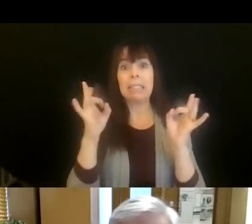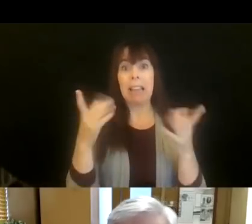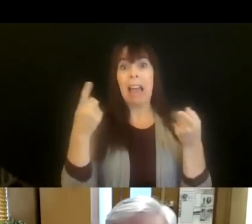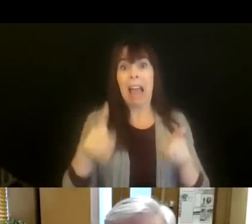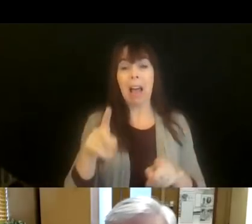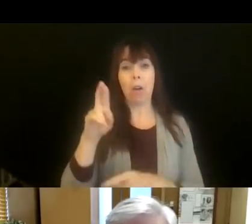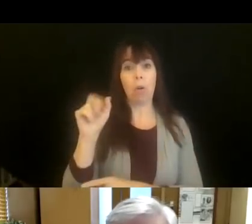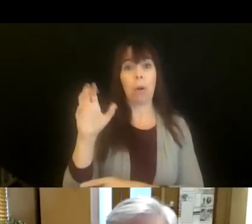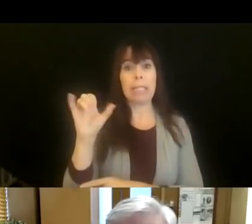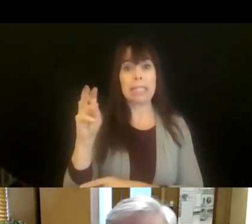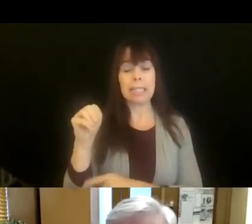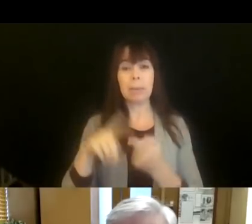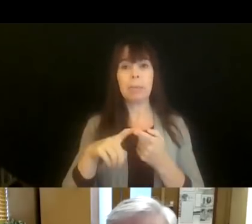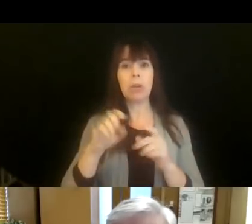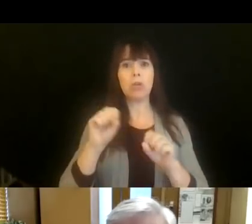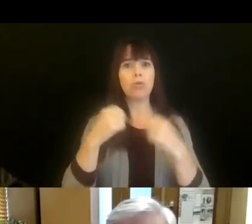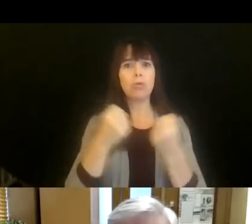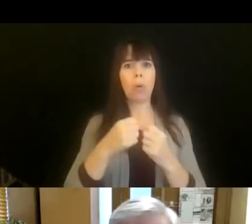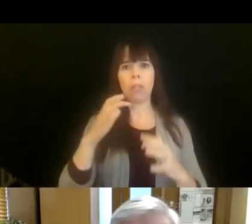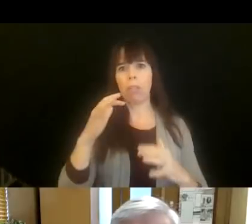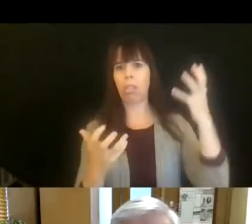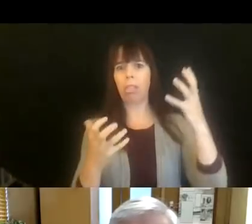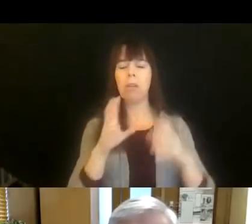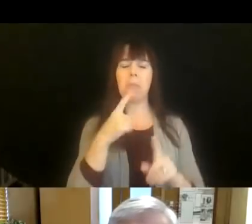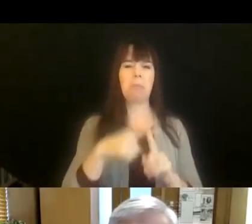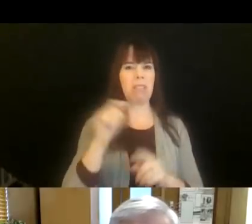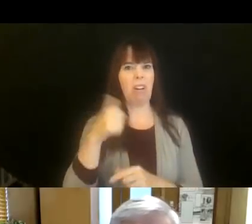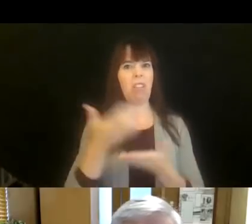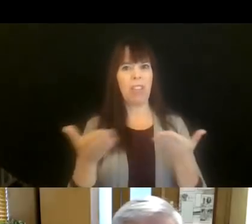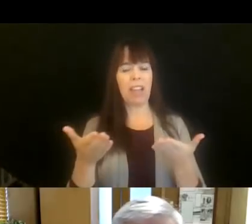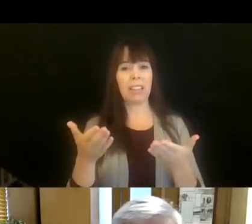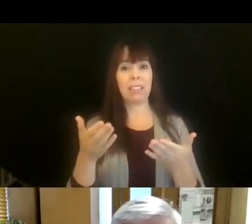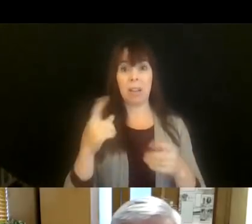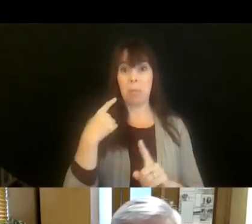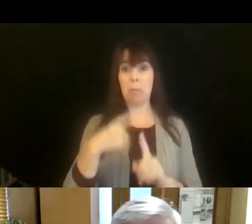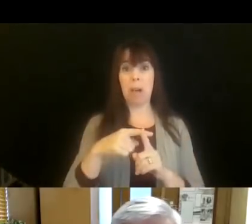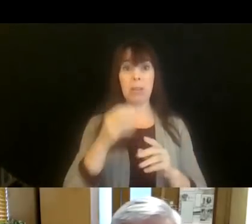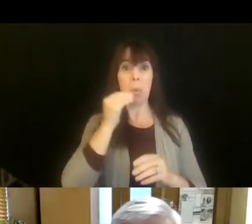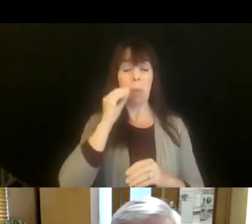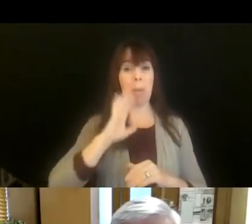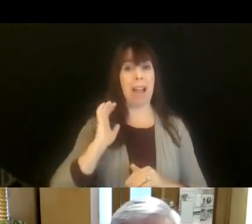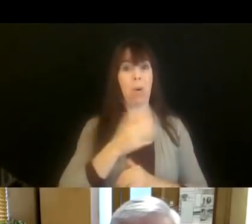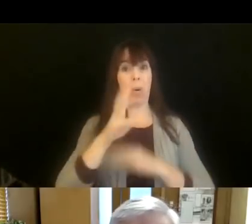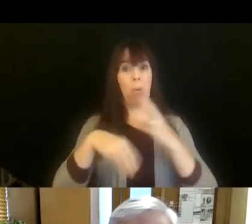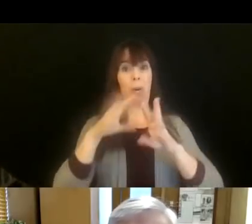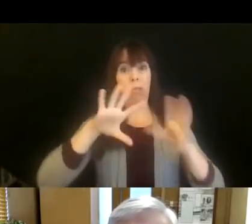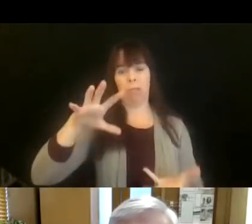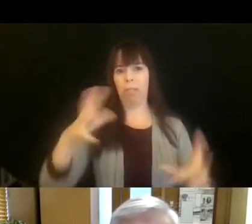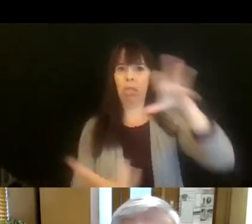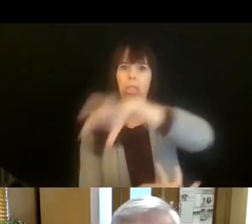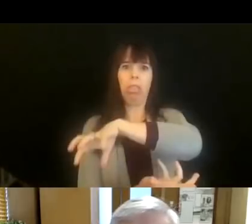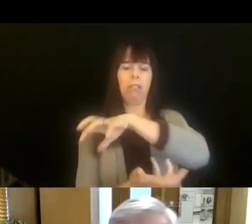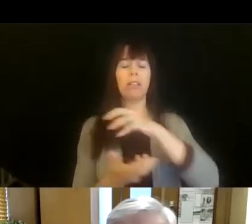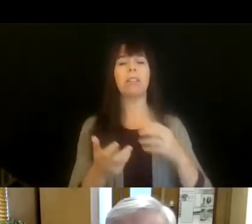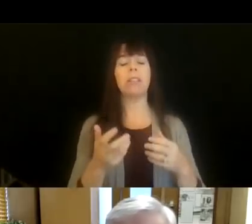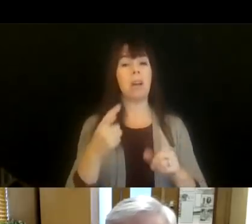racism, social unrest, and more. And at home, a turn of our world upside down. On top of this, there's been